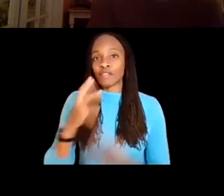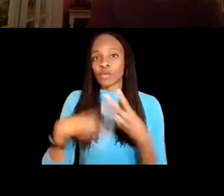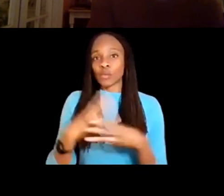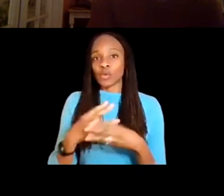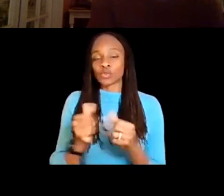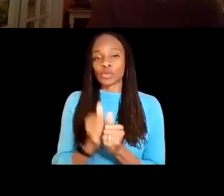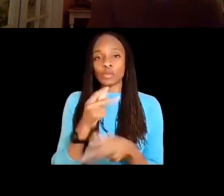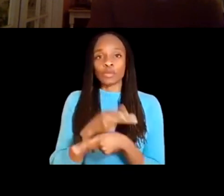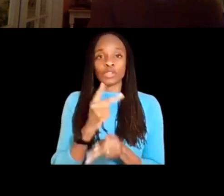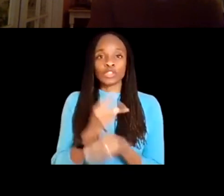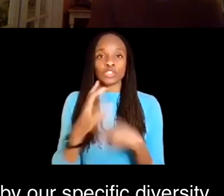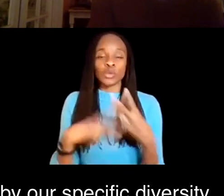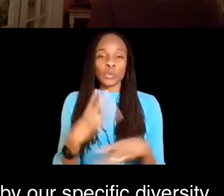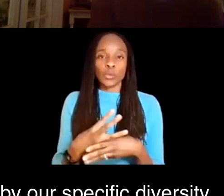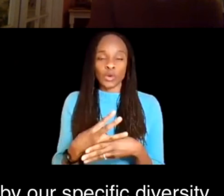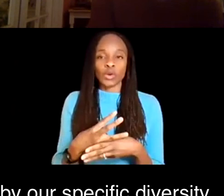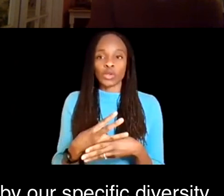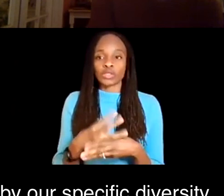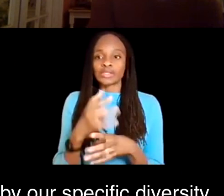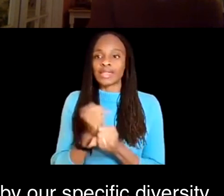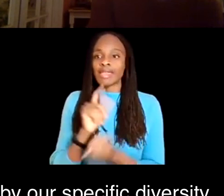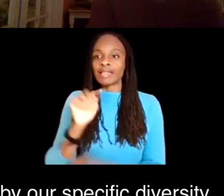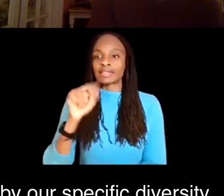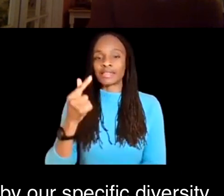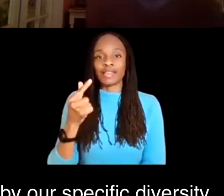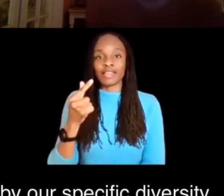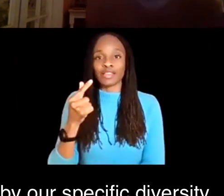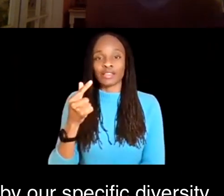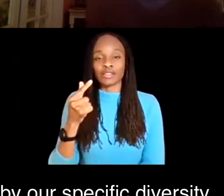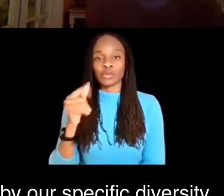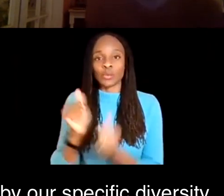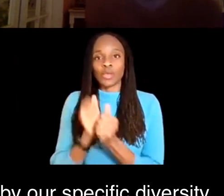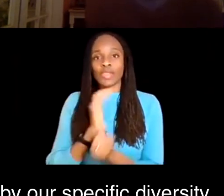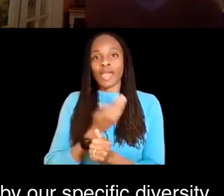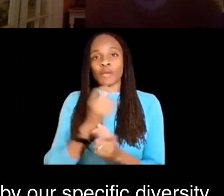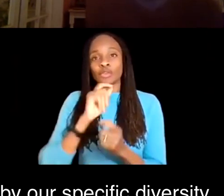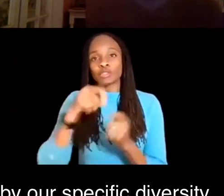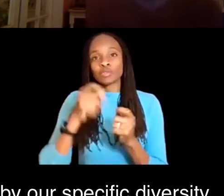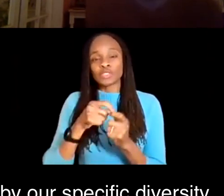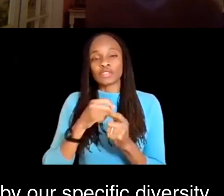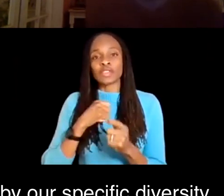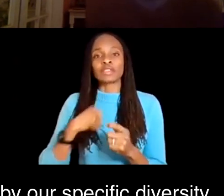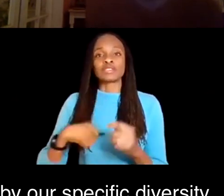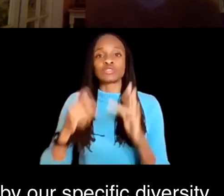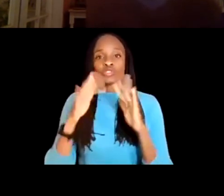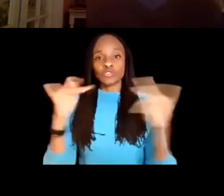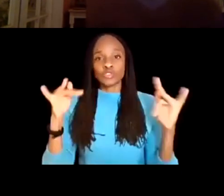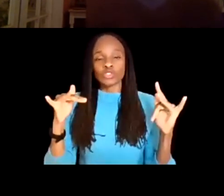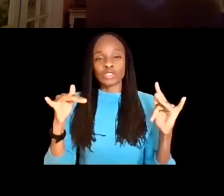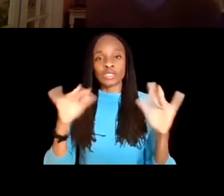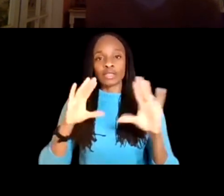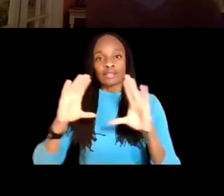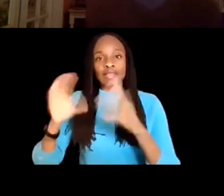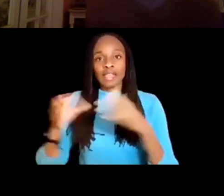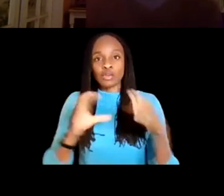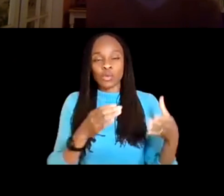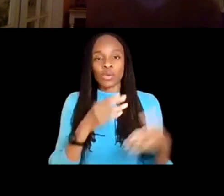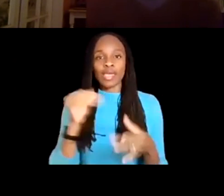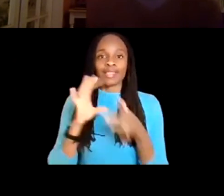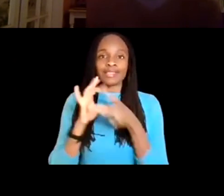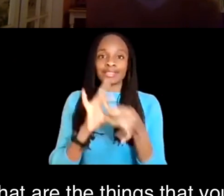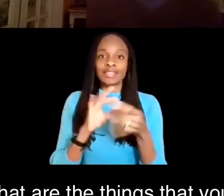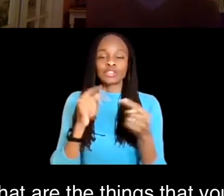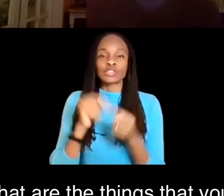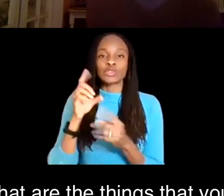world get tagged by our specific diversity category and get linked to like disability